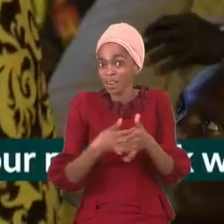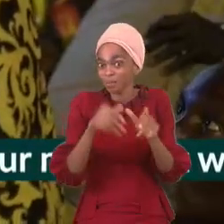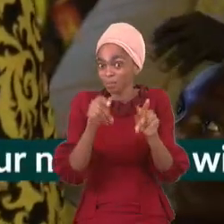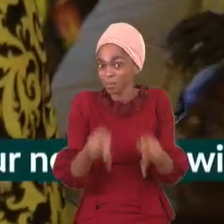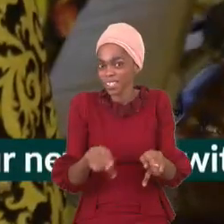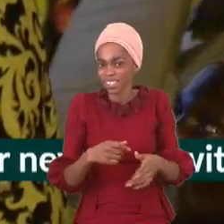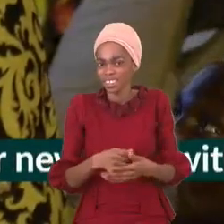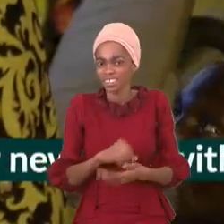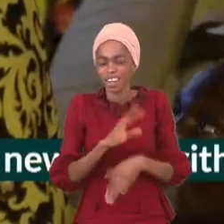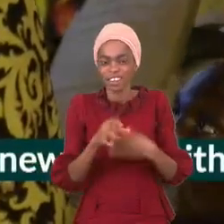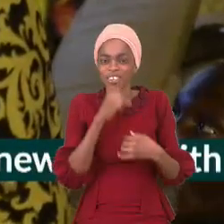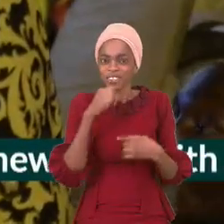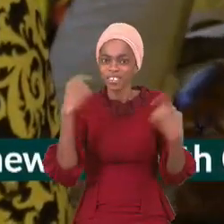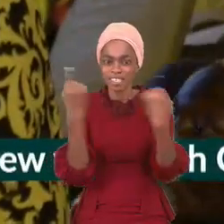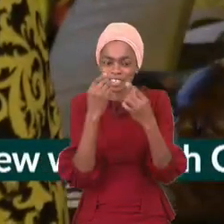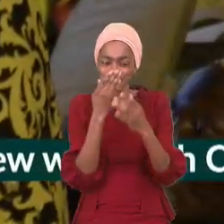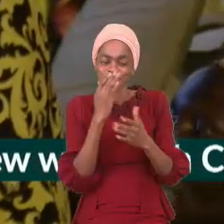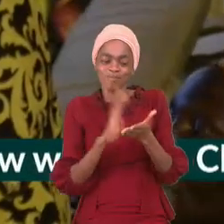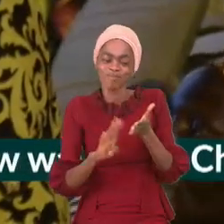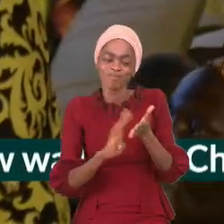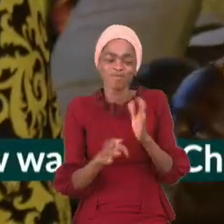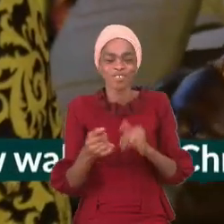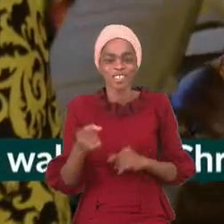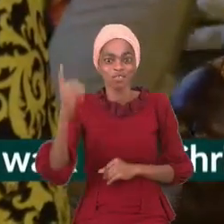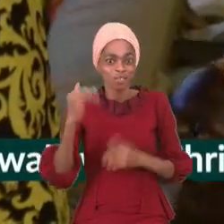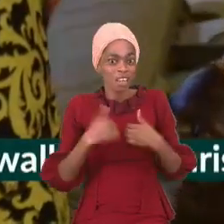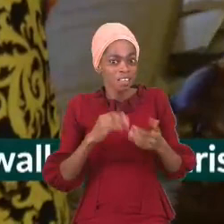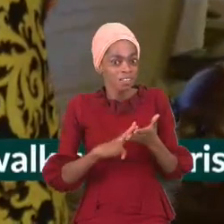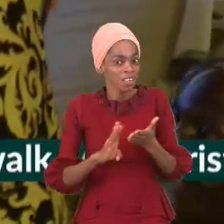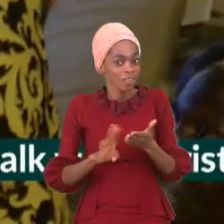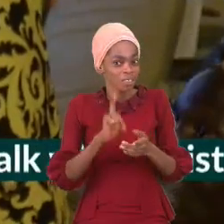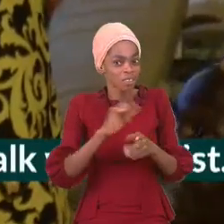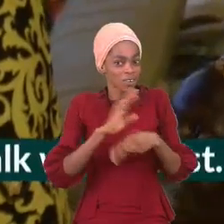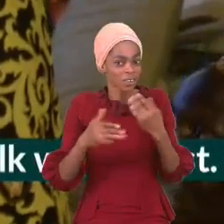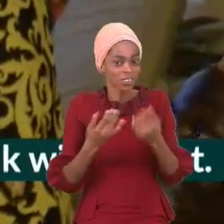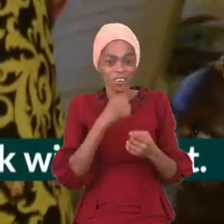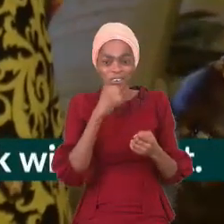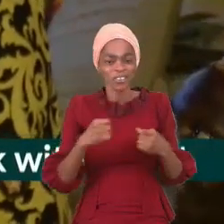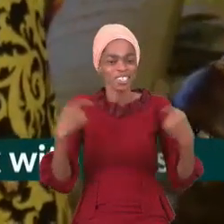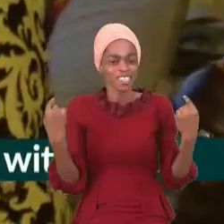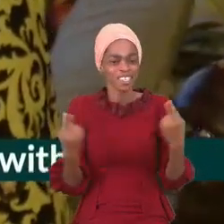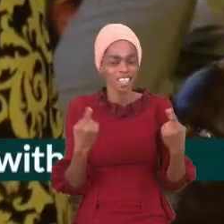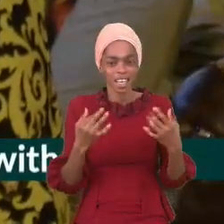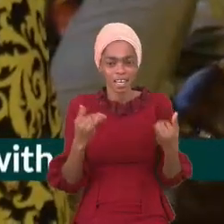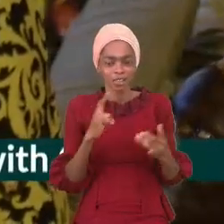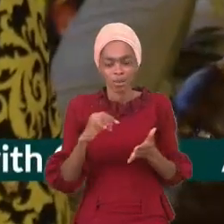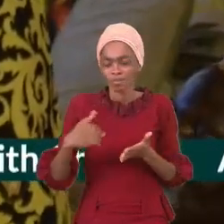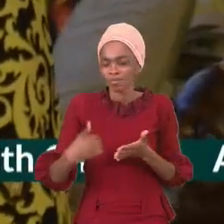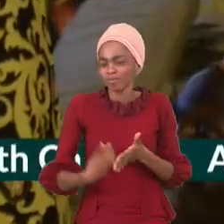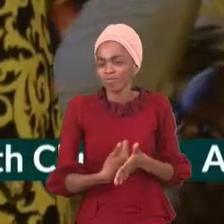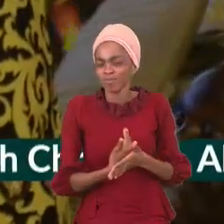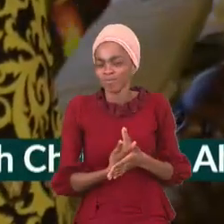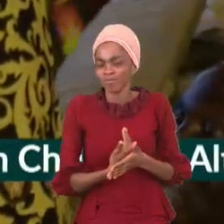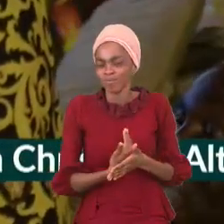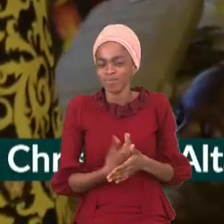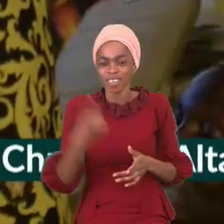Your life is completely changed now. If you are watching online, you give your life to